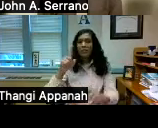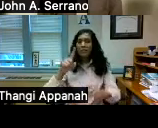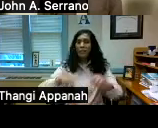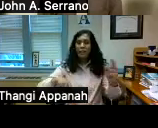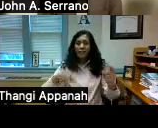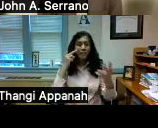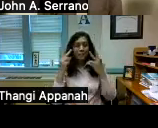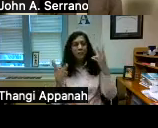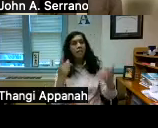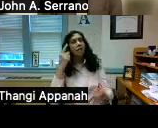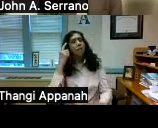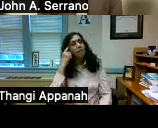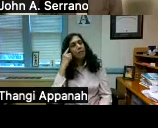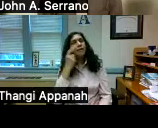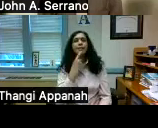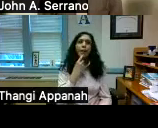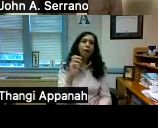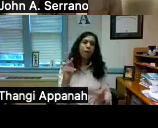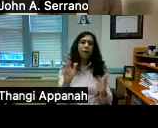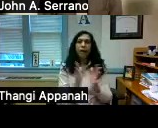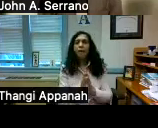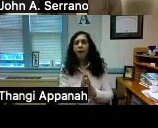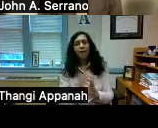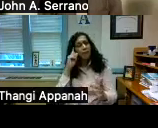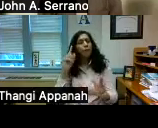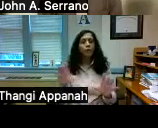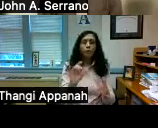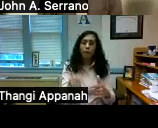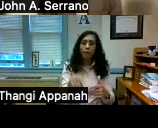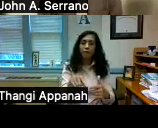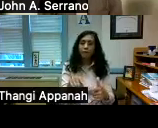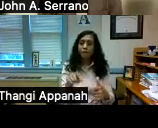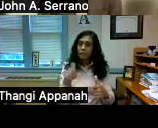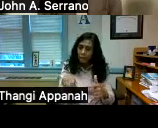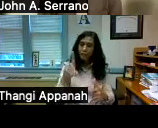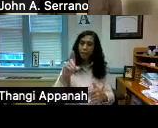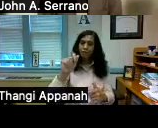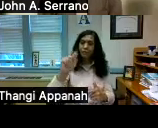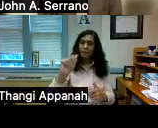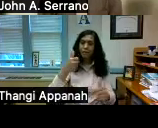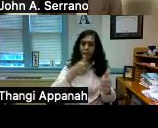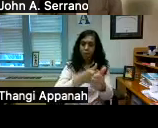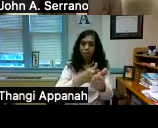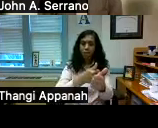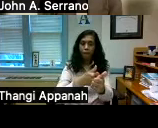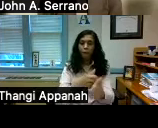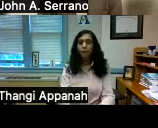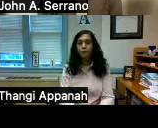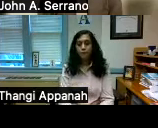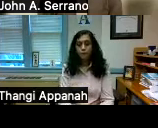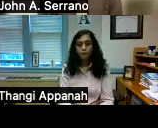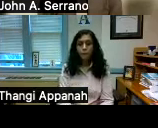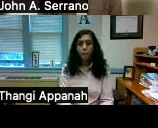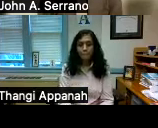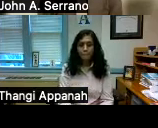Of course, you must have data. You can't think and say, okay, we're going to do this. You have